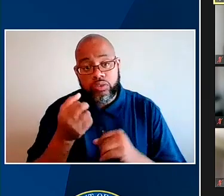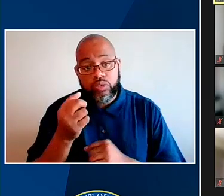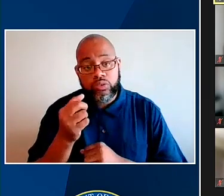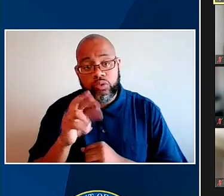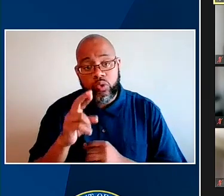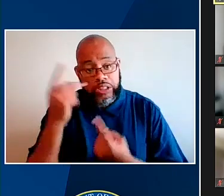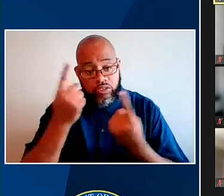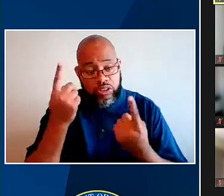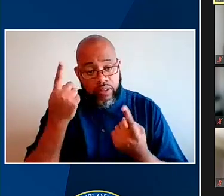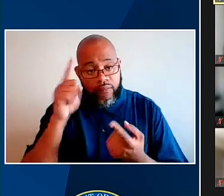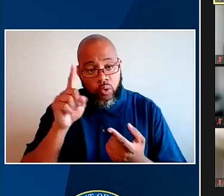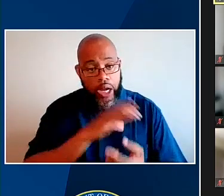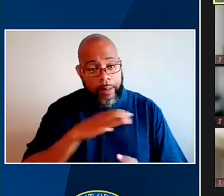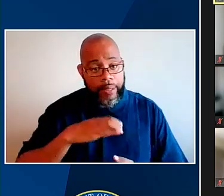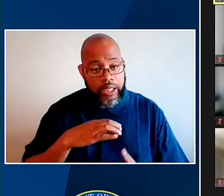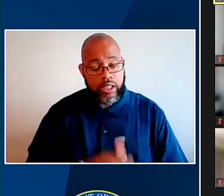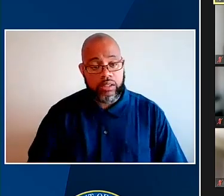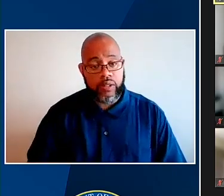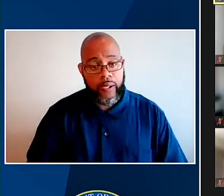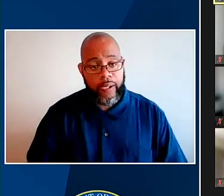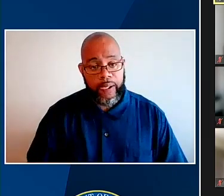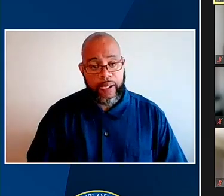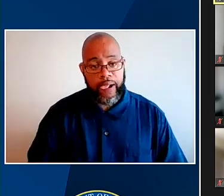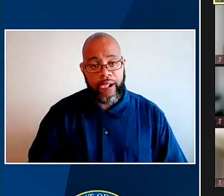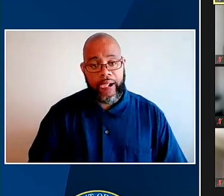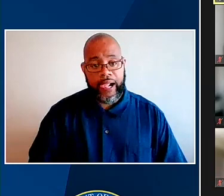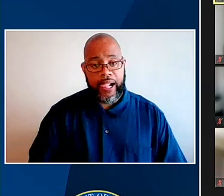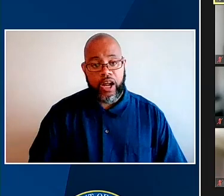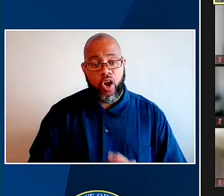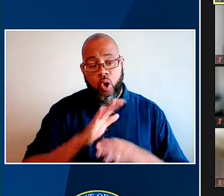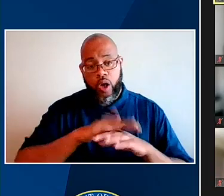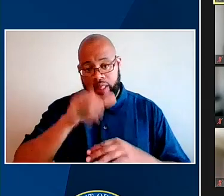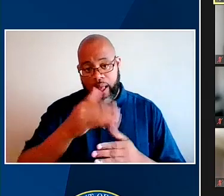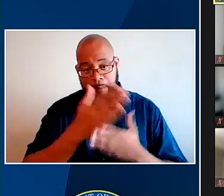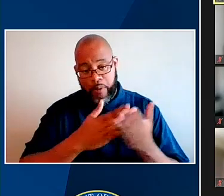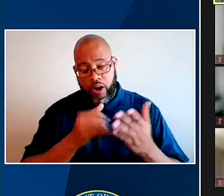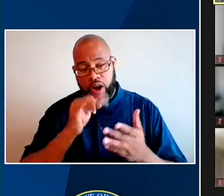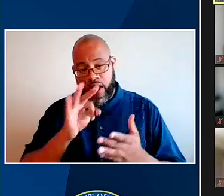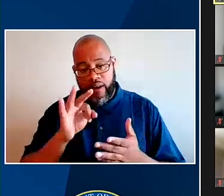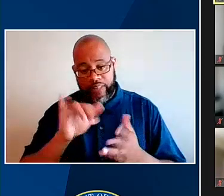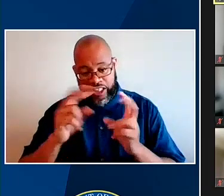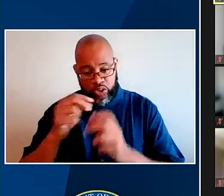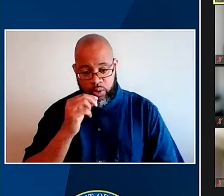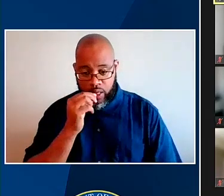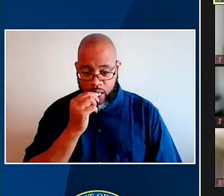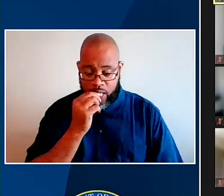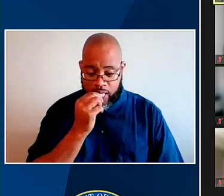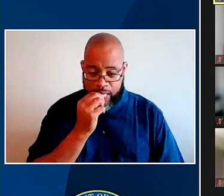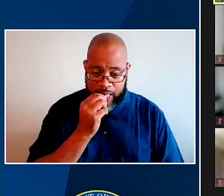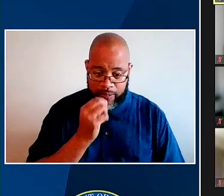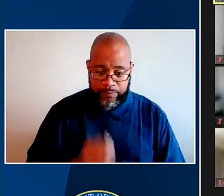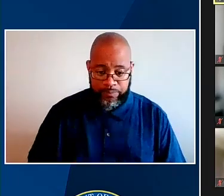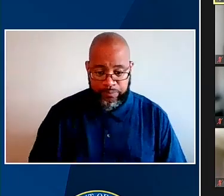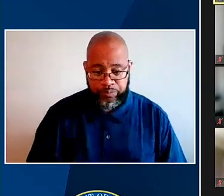considerations for the committee on this section of the issue paper, the reg text?